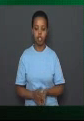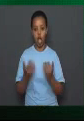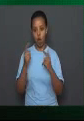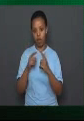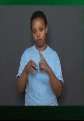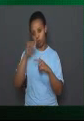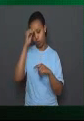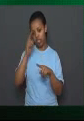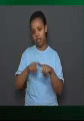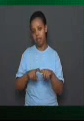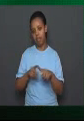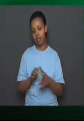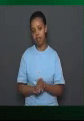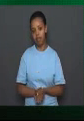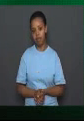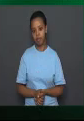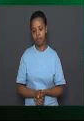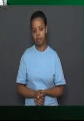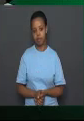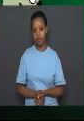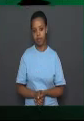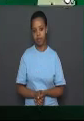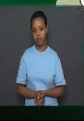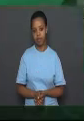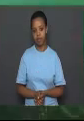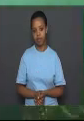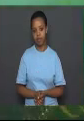Let's get back to our lesson.